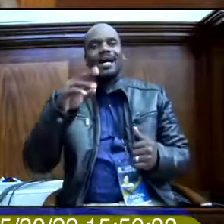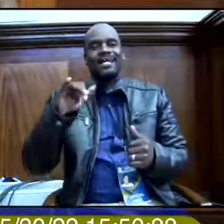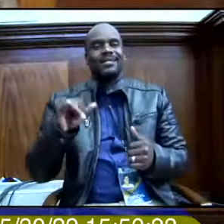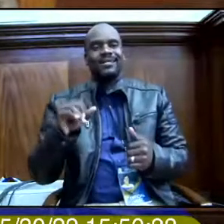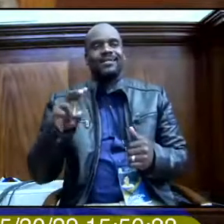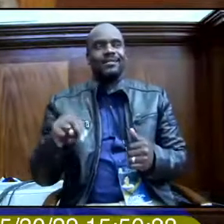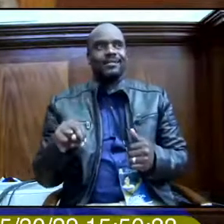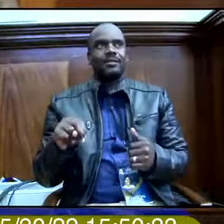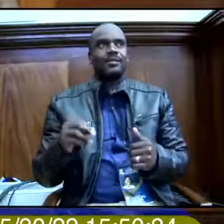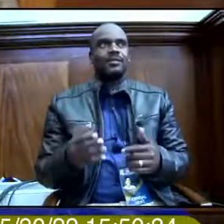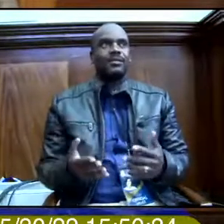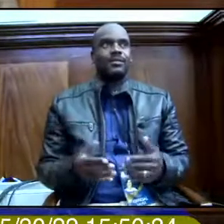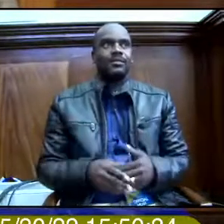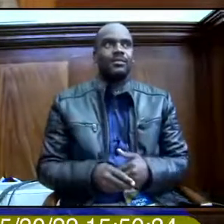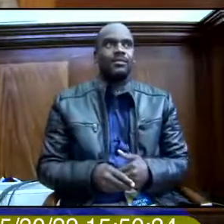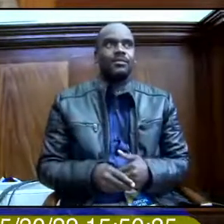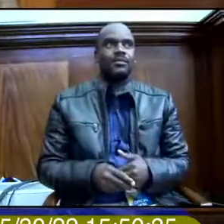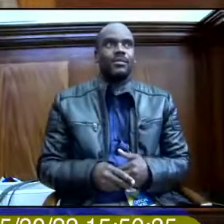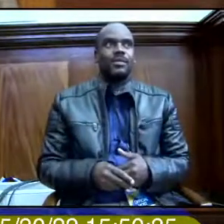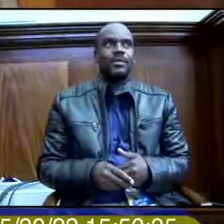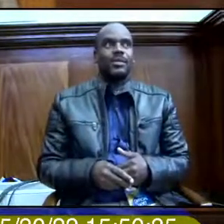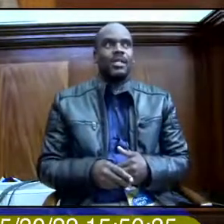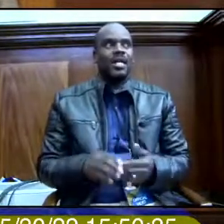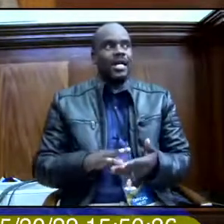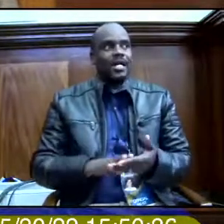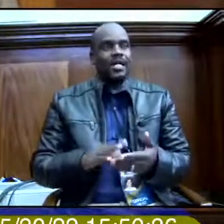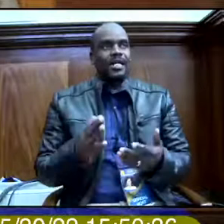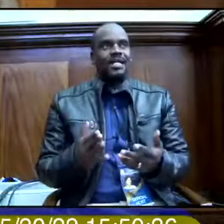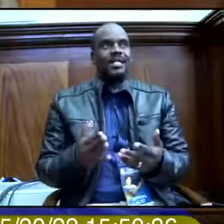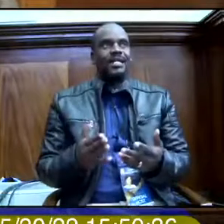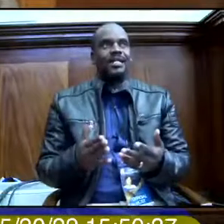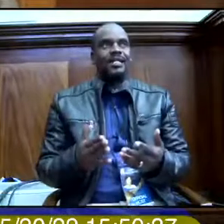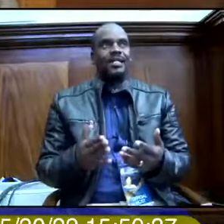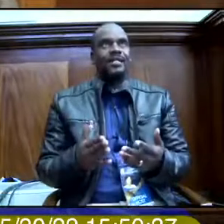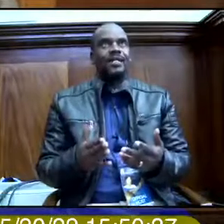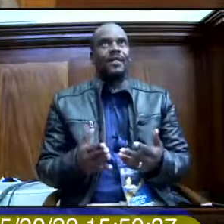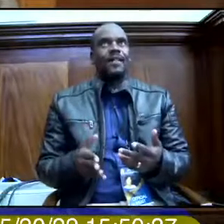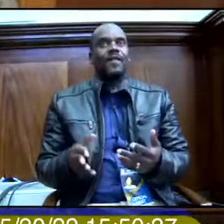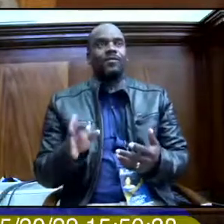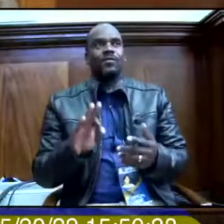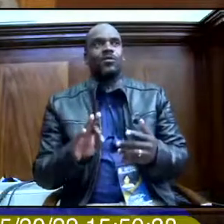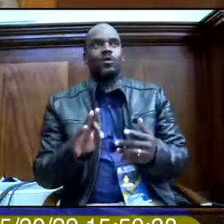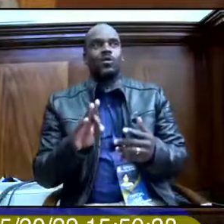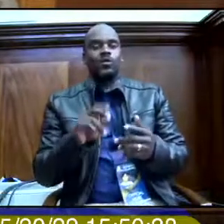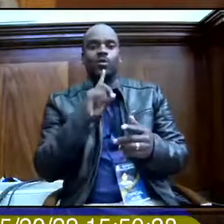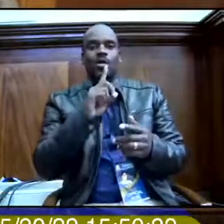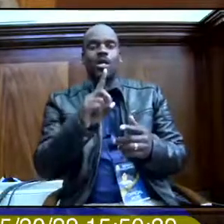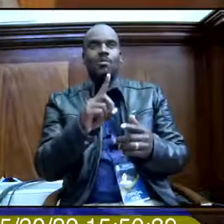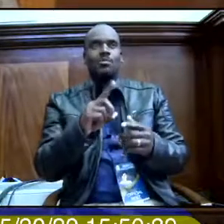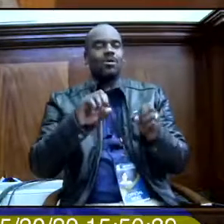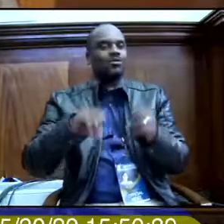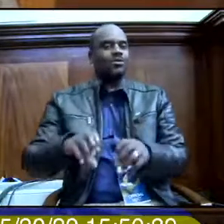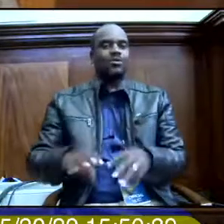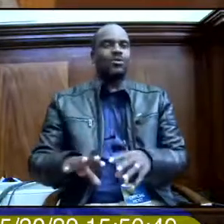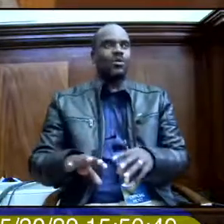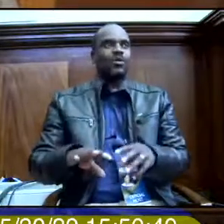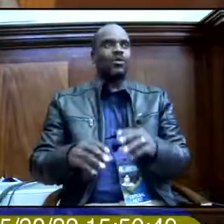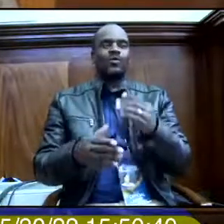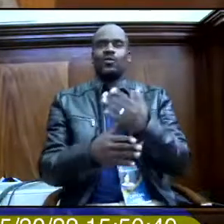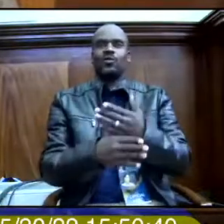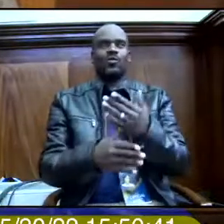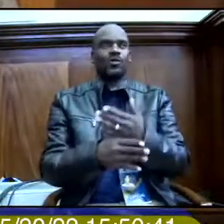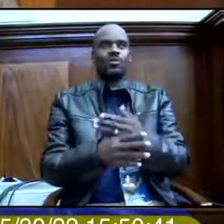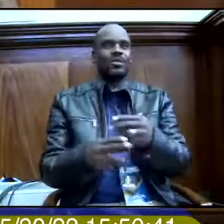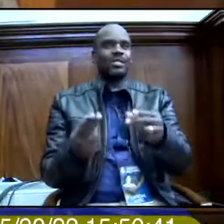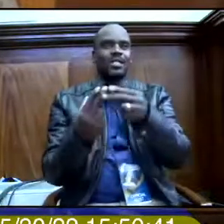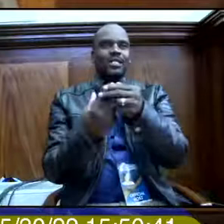quality standards and thirdly when we talk about for the sake of our jobs as a you know